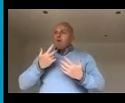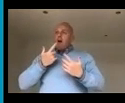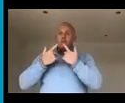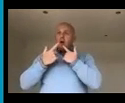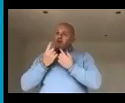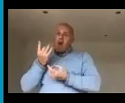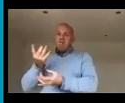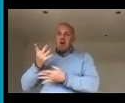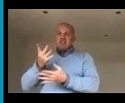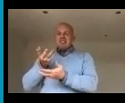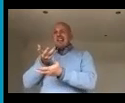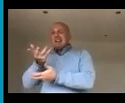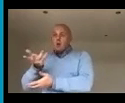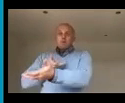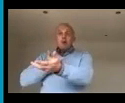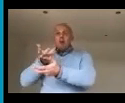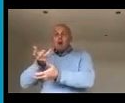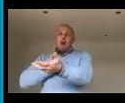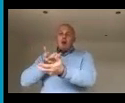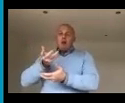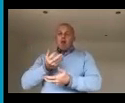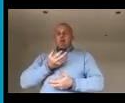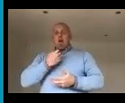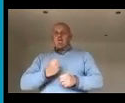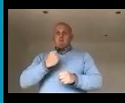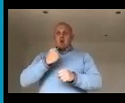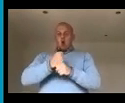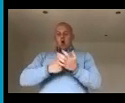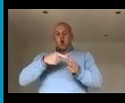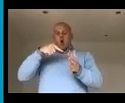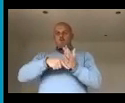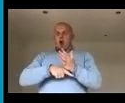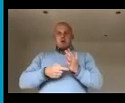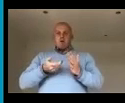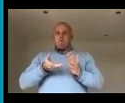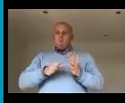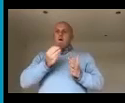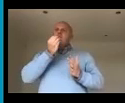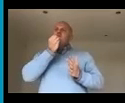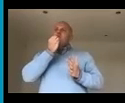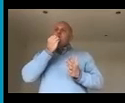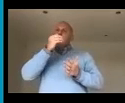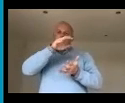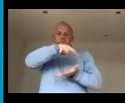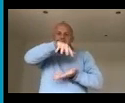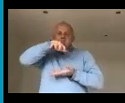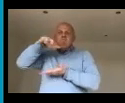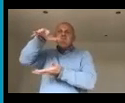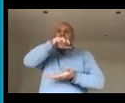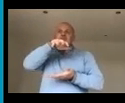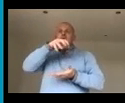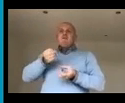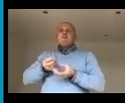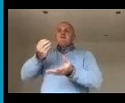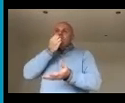counselling. So we've had grants that have come in from food banks, we've had grants from people that are distributing food